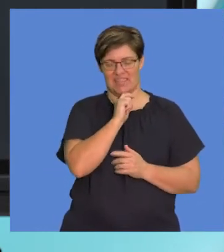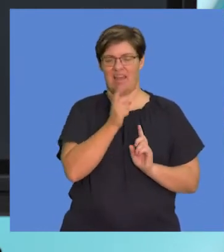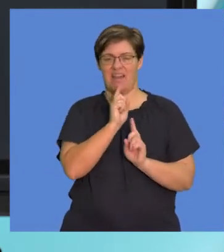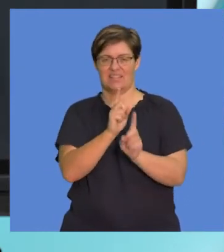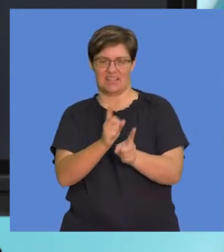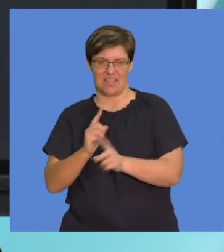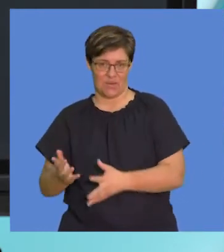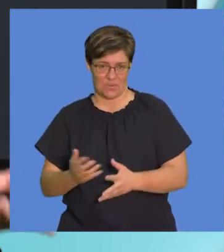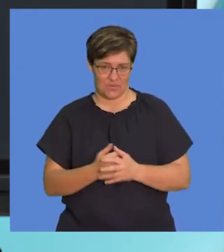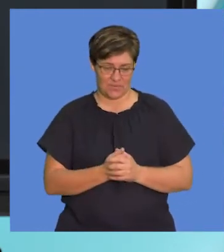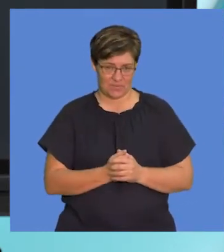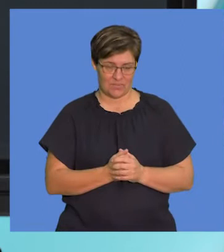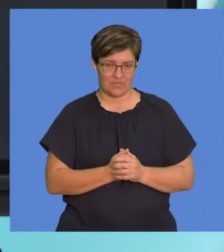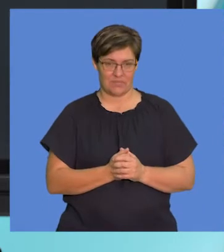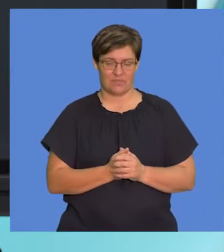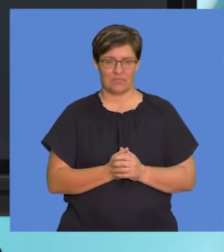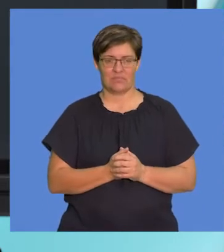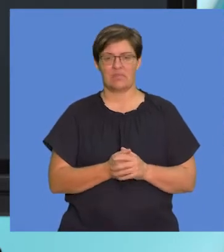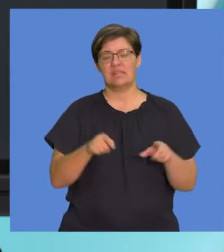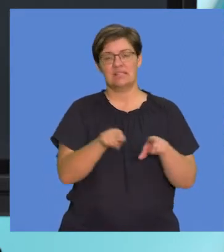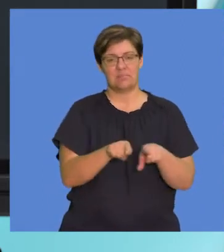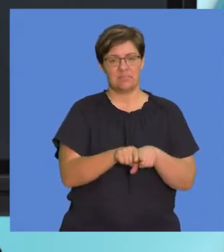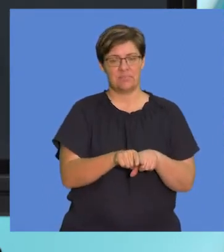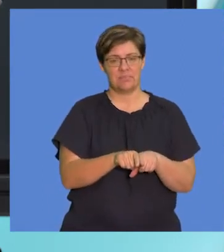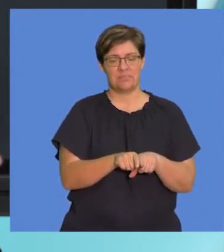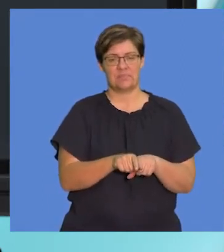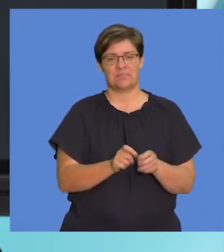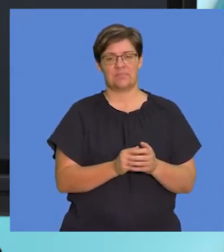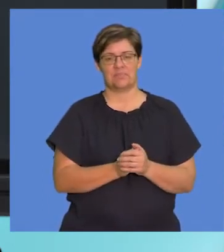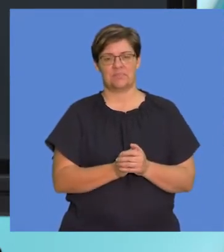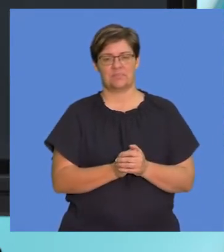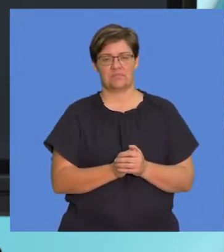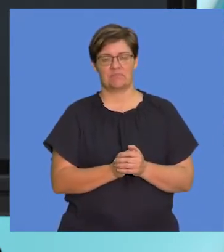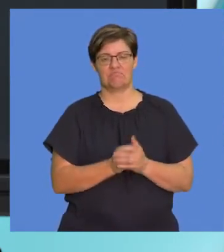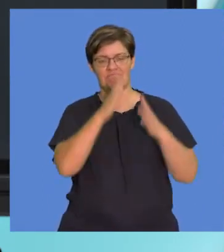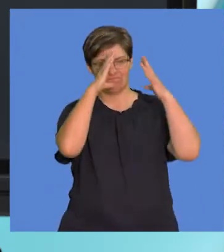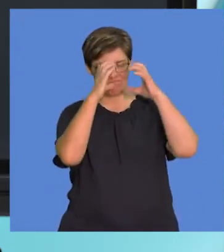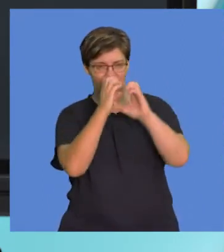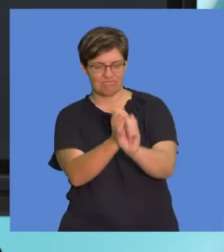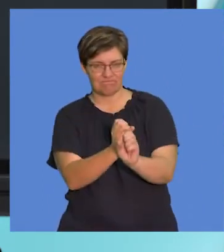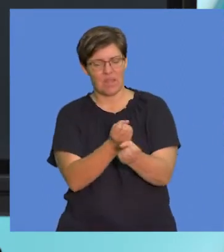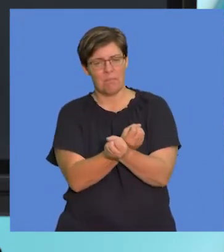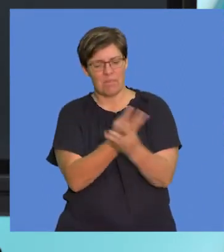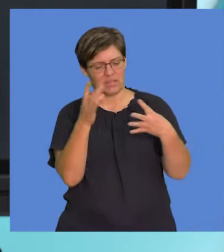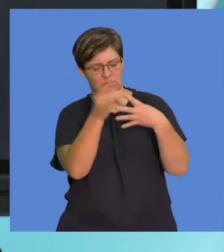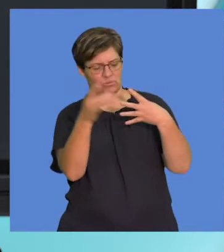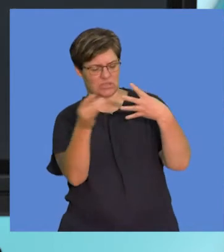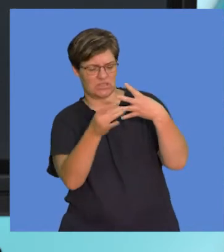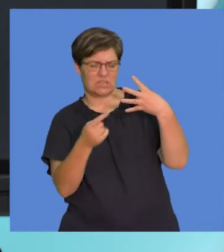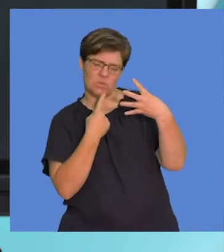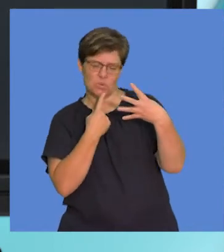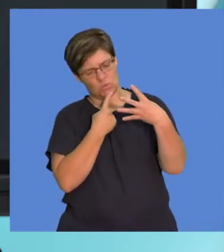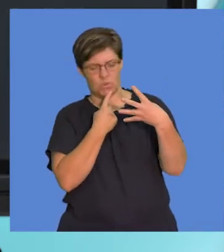of, responding to questions. We'll also try and, zoom into the multiple choice and some of the